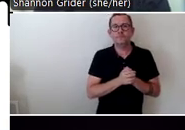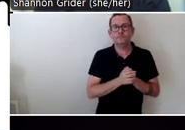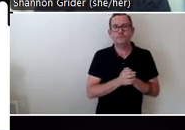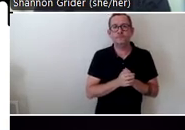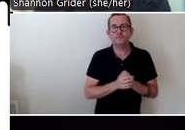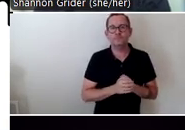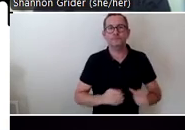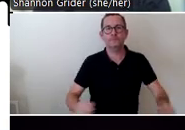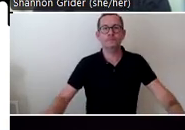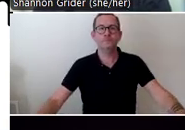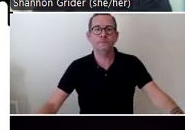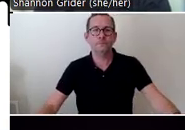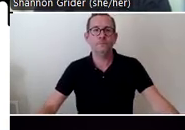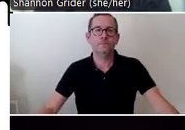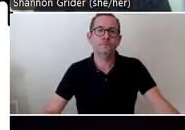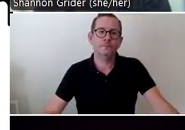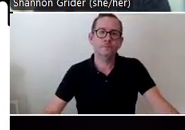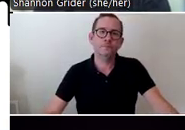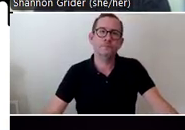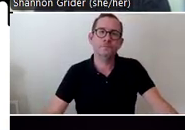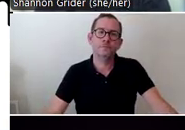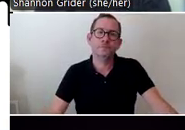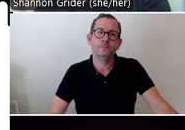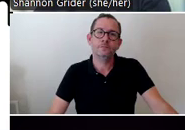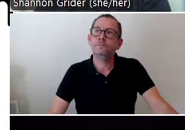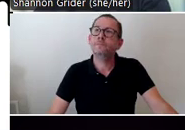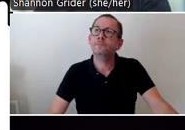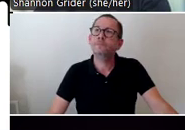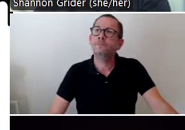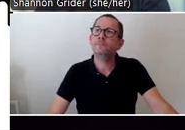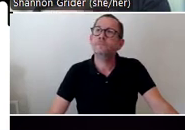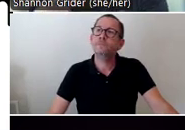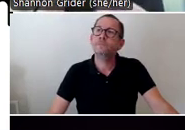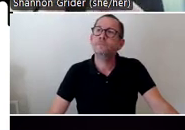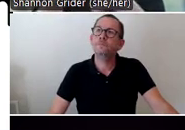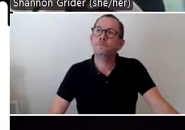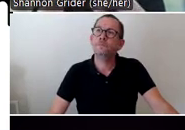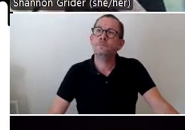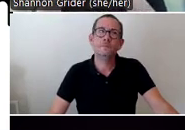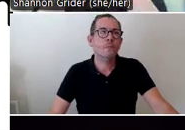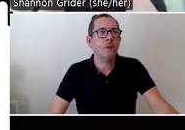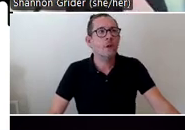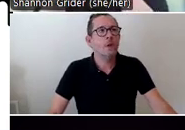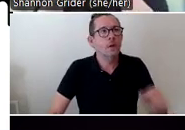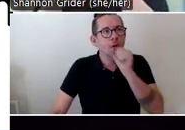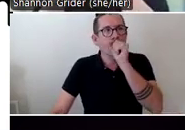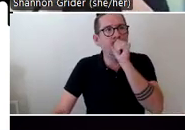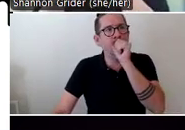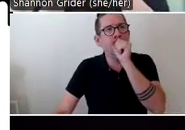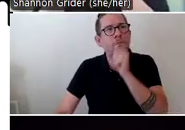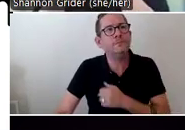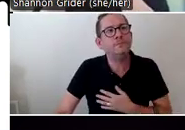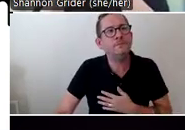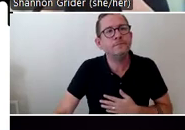interpreter in a call center at one point, and then that person makes the call to the video phone of the deaf person.